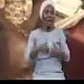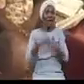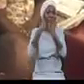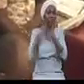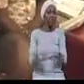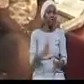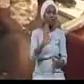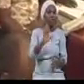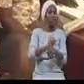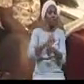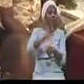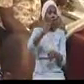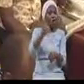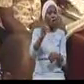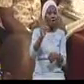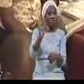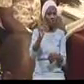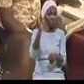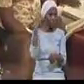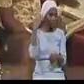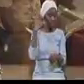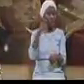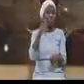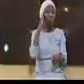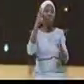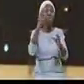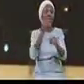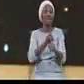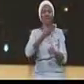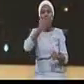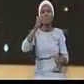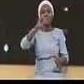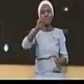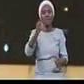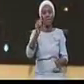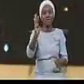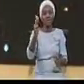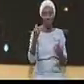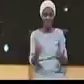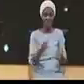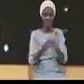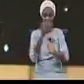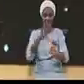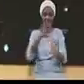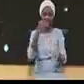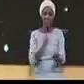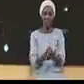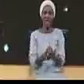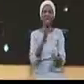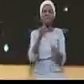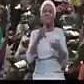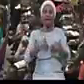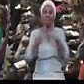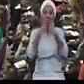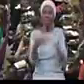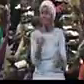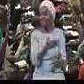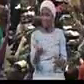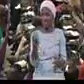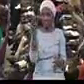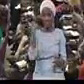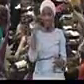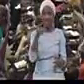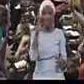back. If you have lost anything, you are getting multiple fold back in